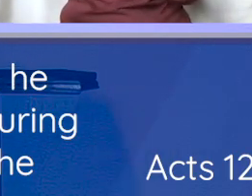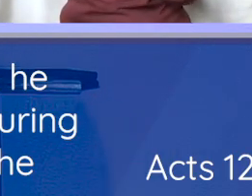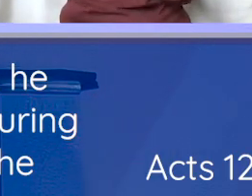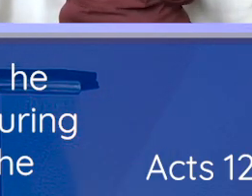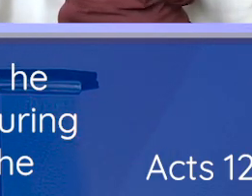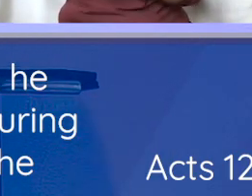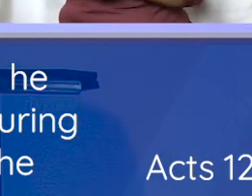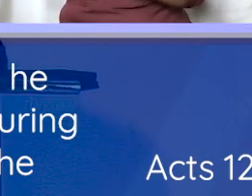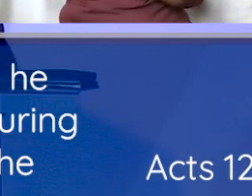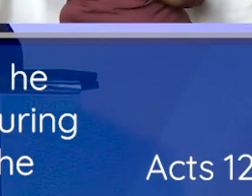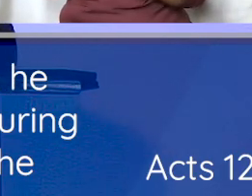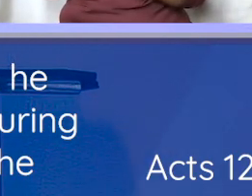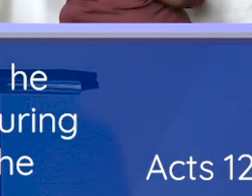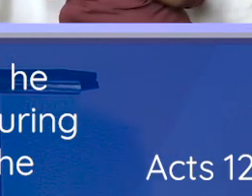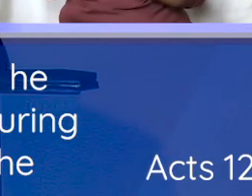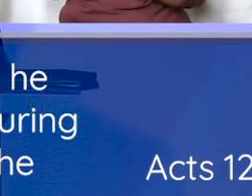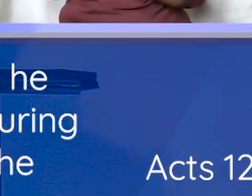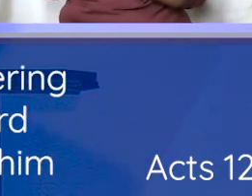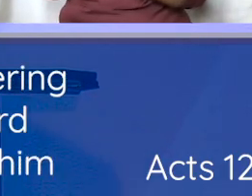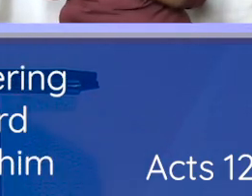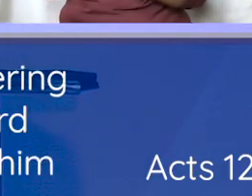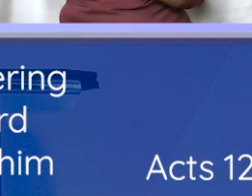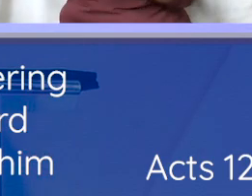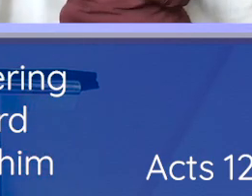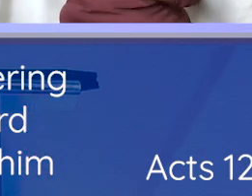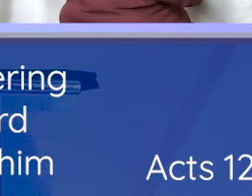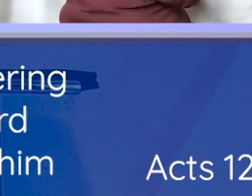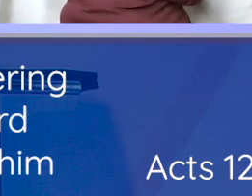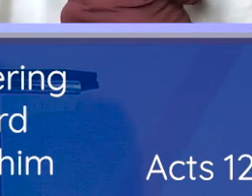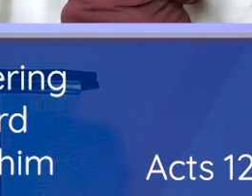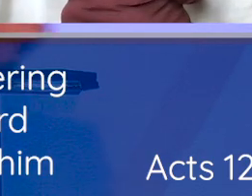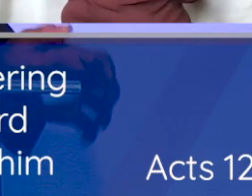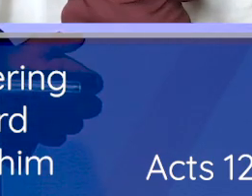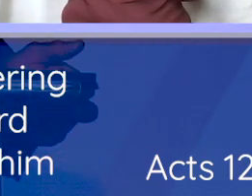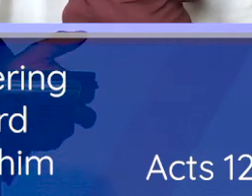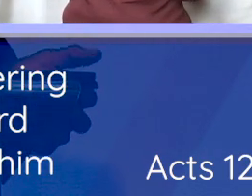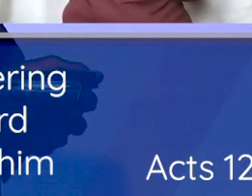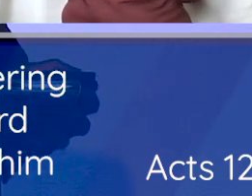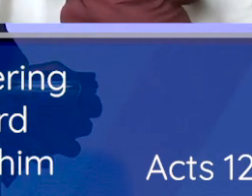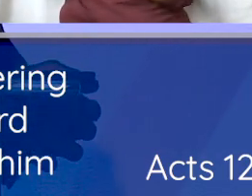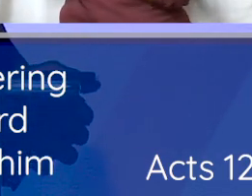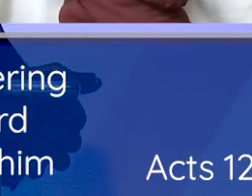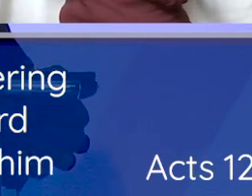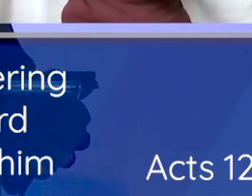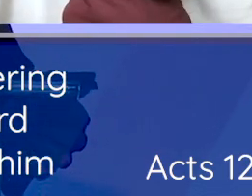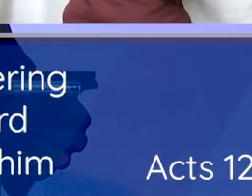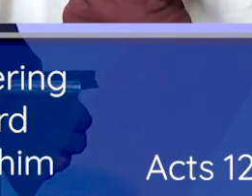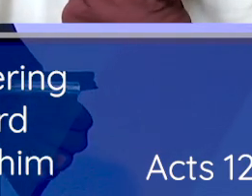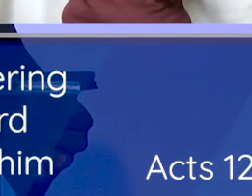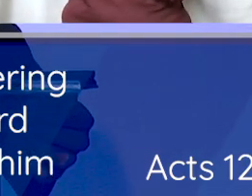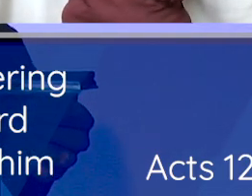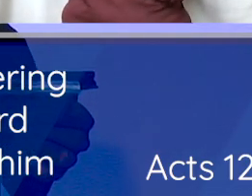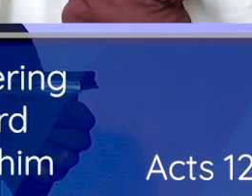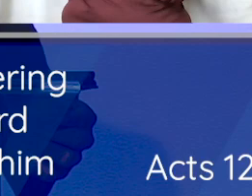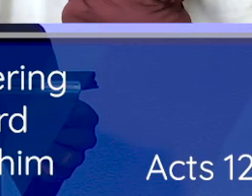the days of the unleavened bread. And when he seized him, he put him in prison, delivering him